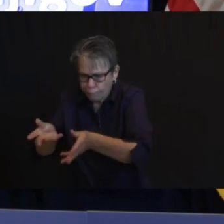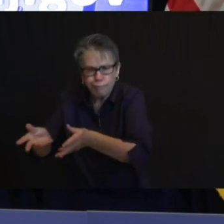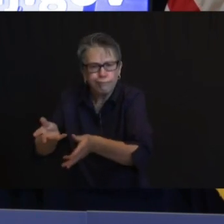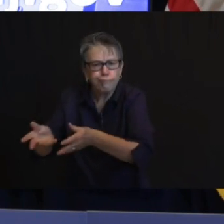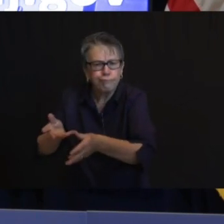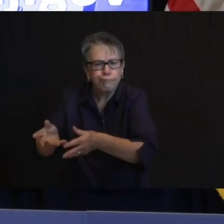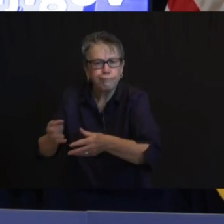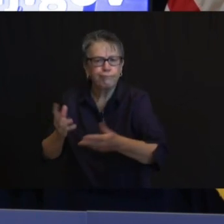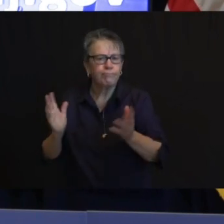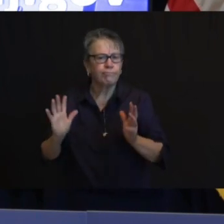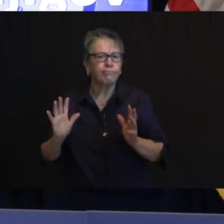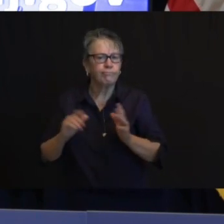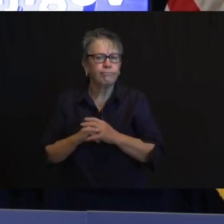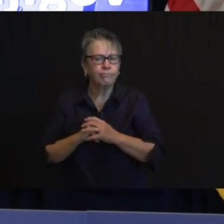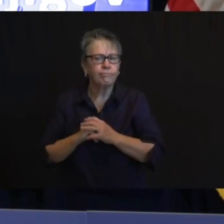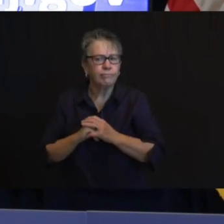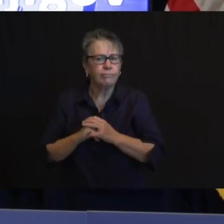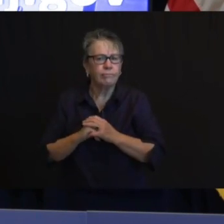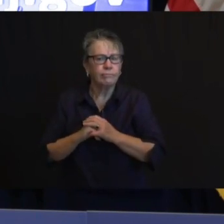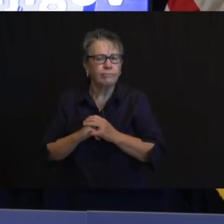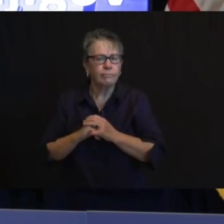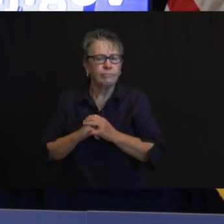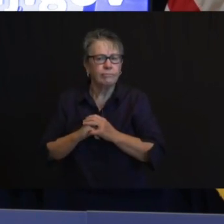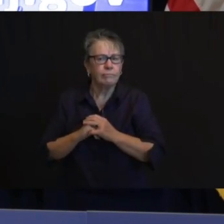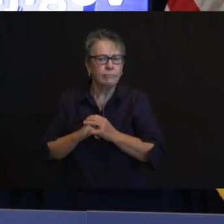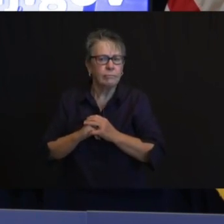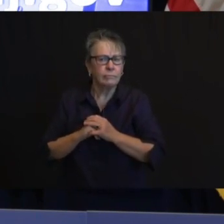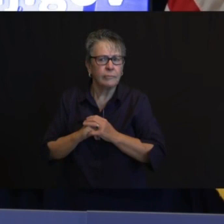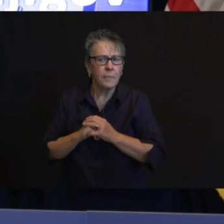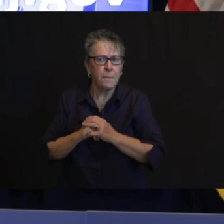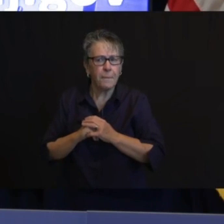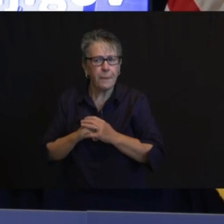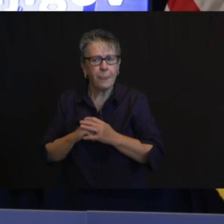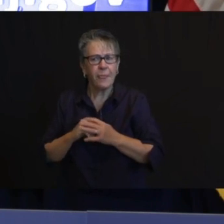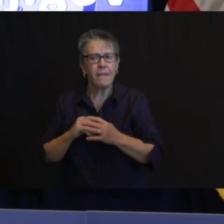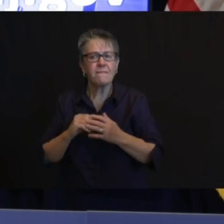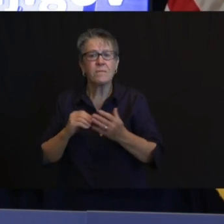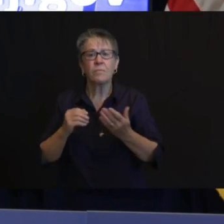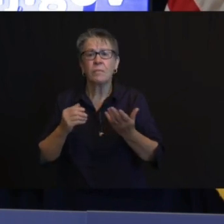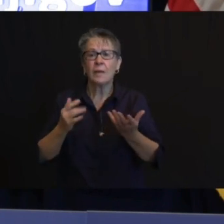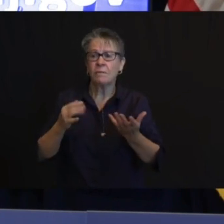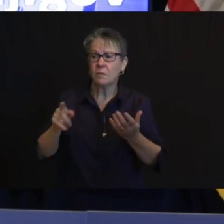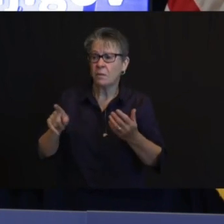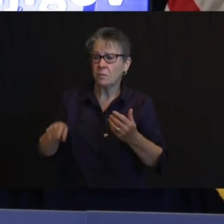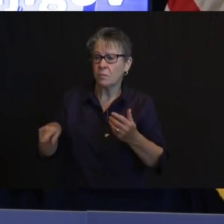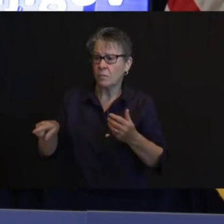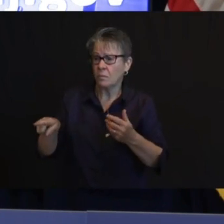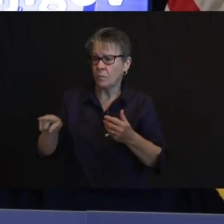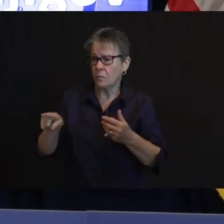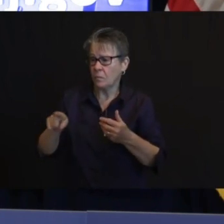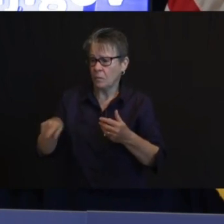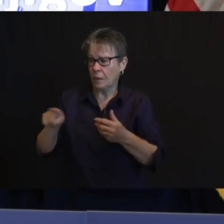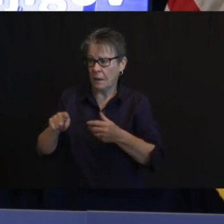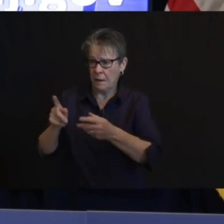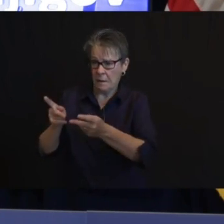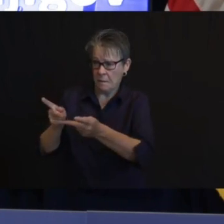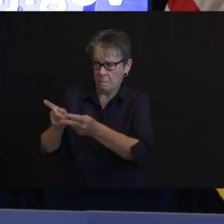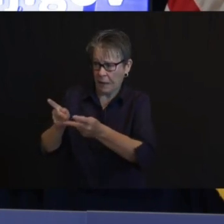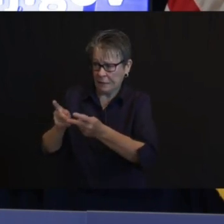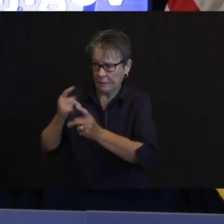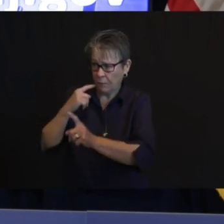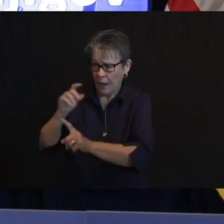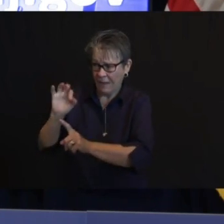Facilities with available FDA-approved or authorized point-of-care tests and what they call a Clinical